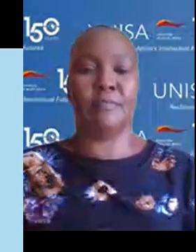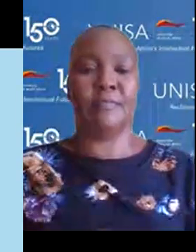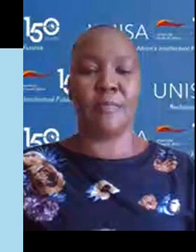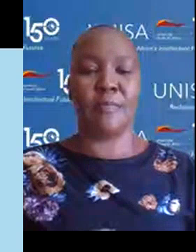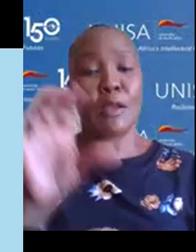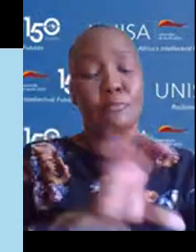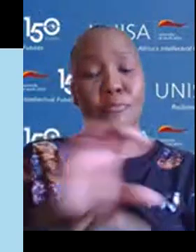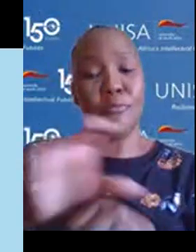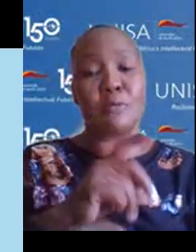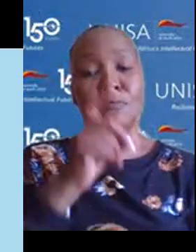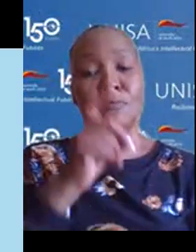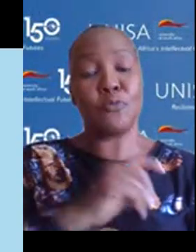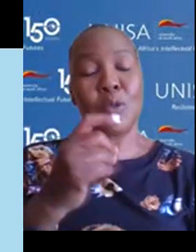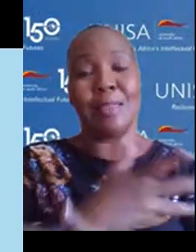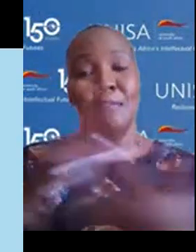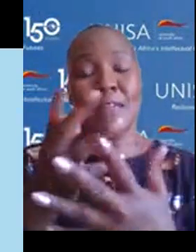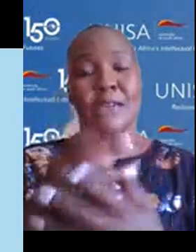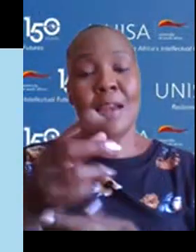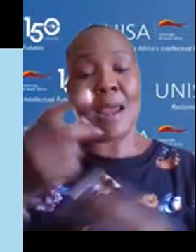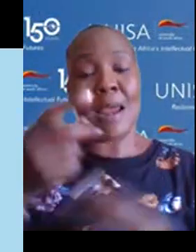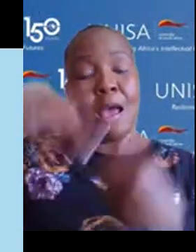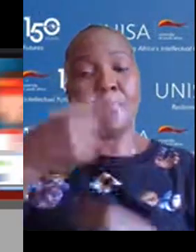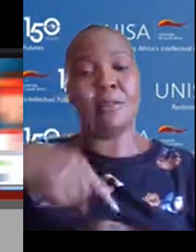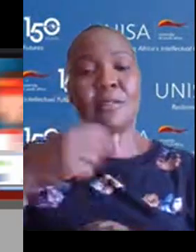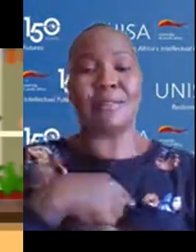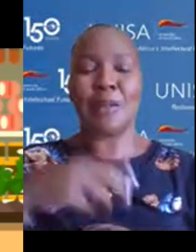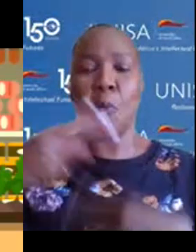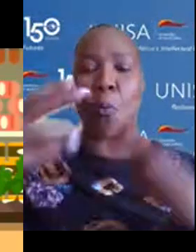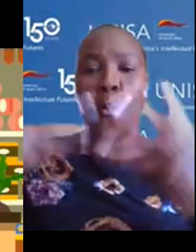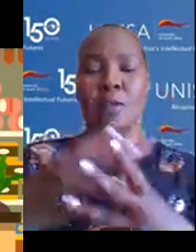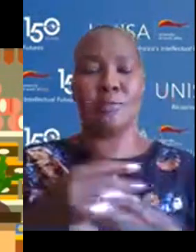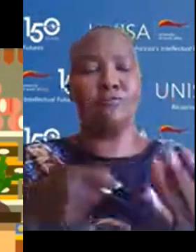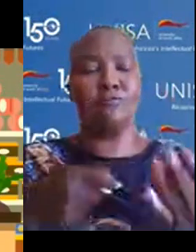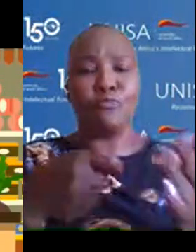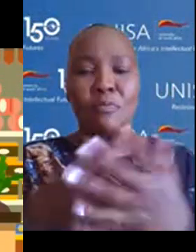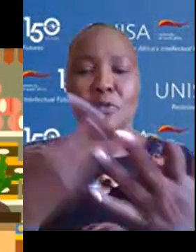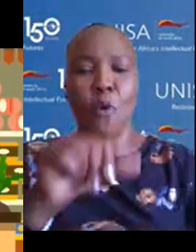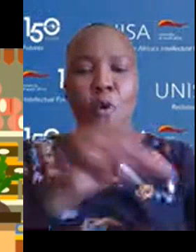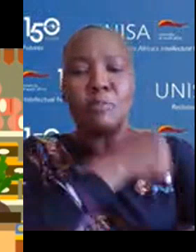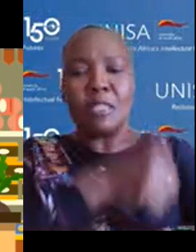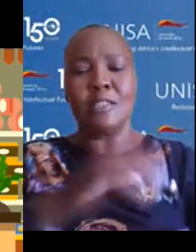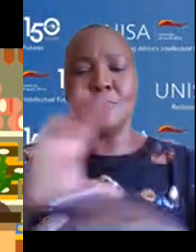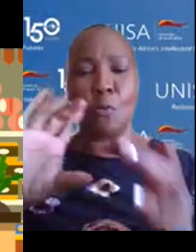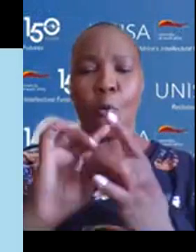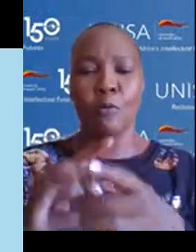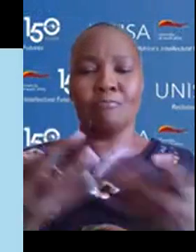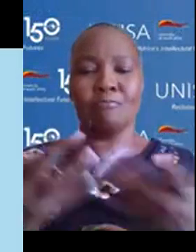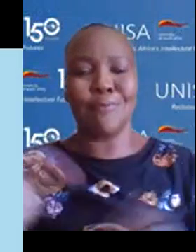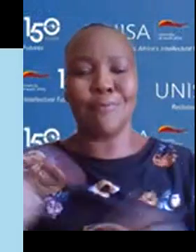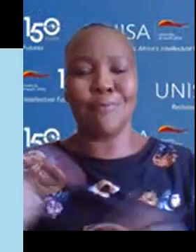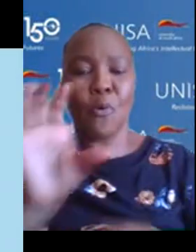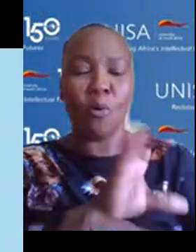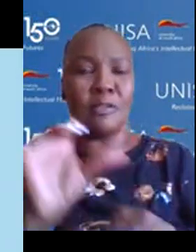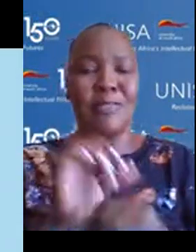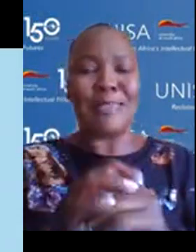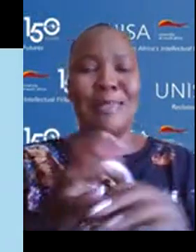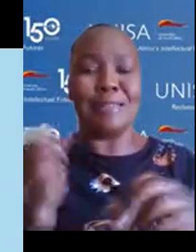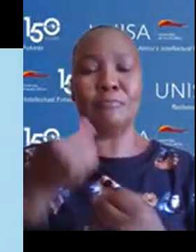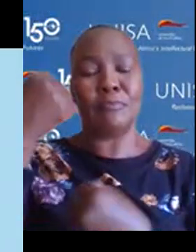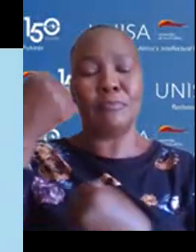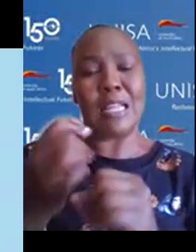Computers are now used everywhere around us. You will find them at work, in stores, in hospitals, and at home. A computer is an electronic machine that